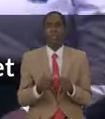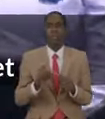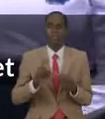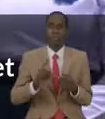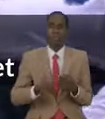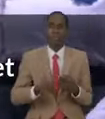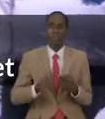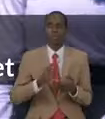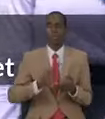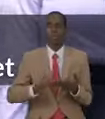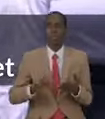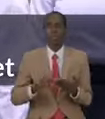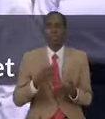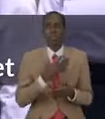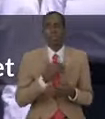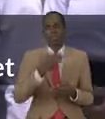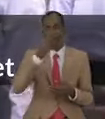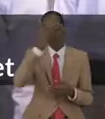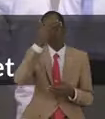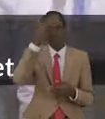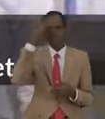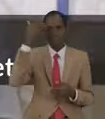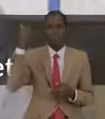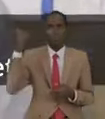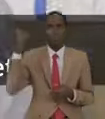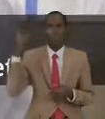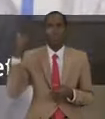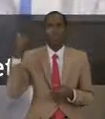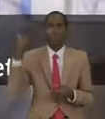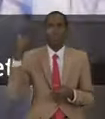Hallelujah. Forgive and forget.